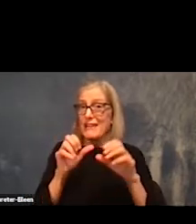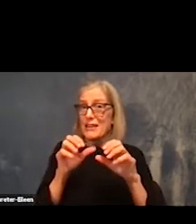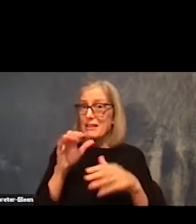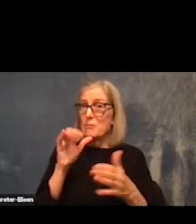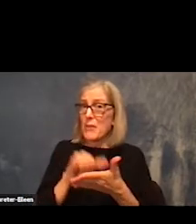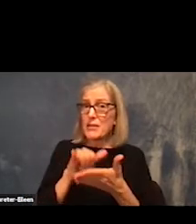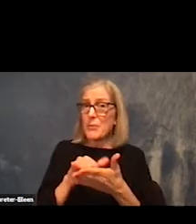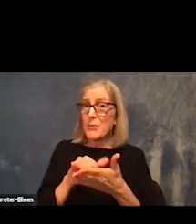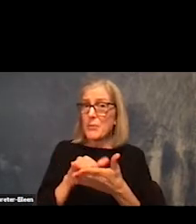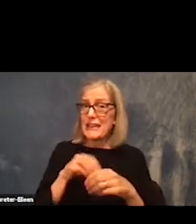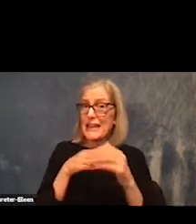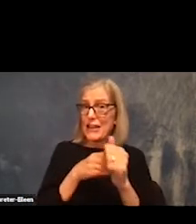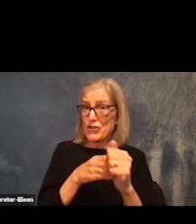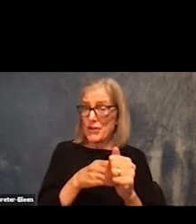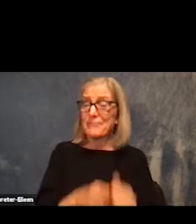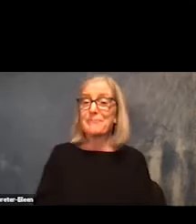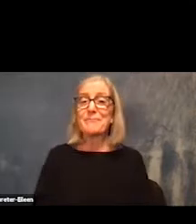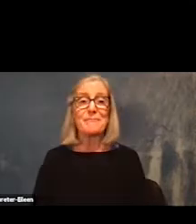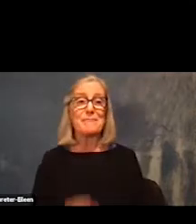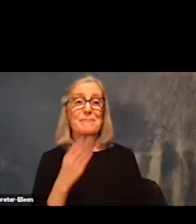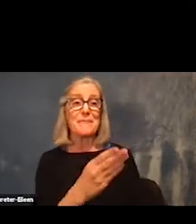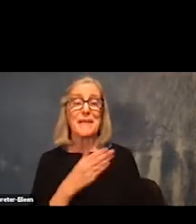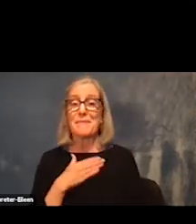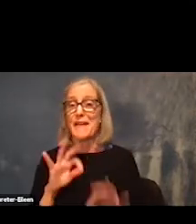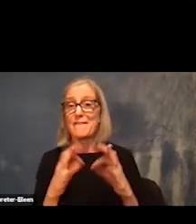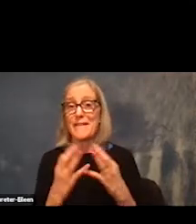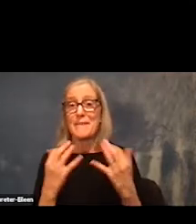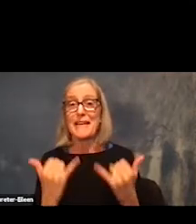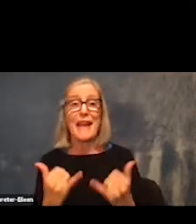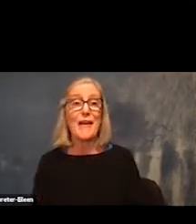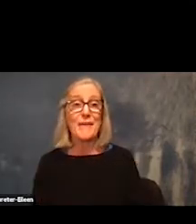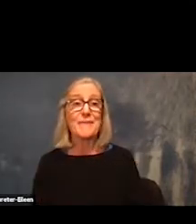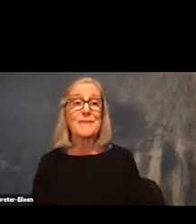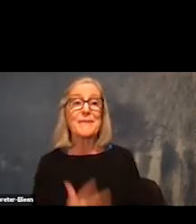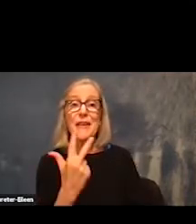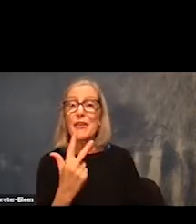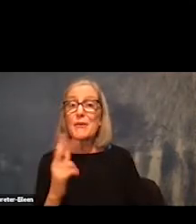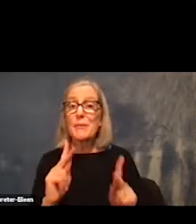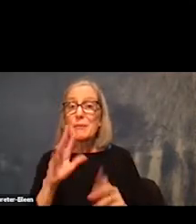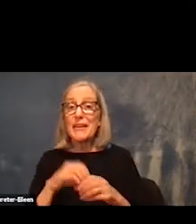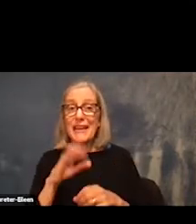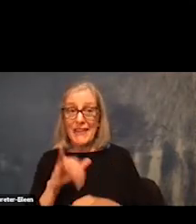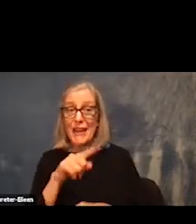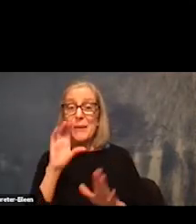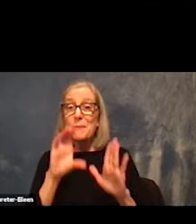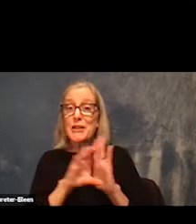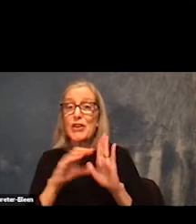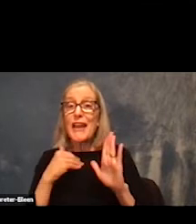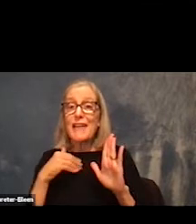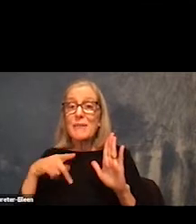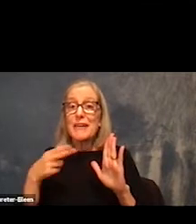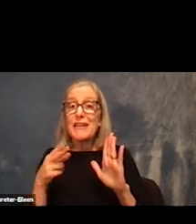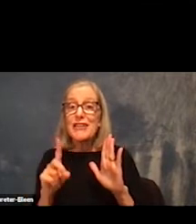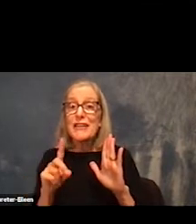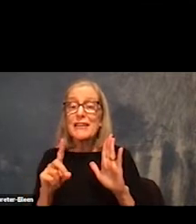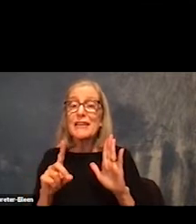So here's my family now, just in case you're interested. 3 of the people in this picture have doctorates. 2 had IEPs